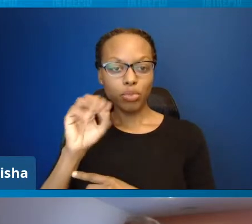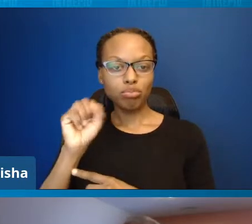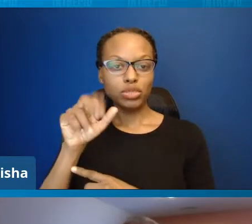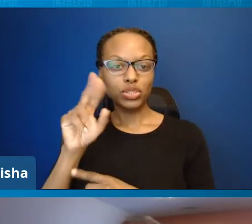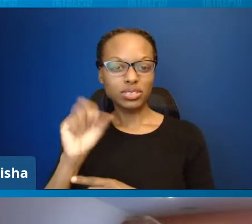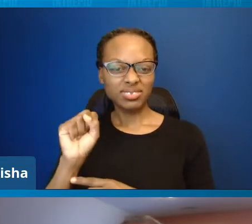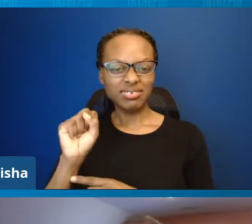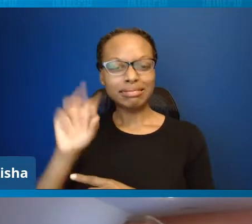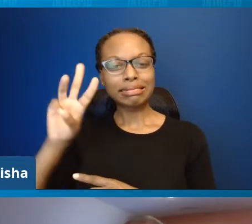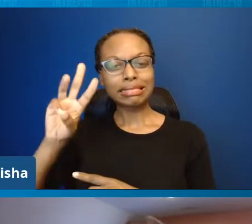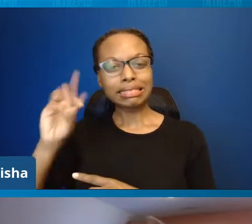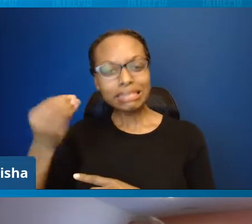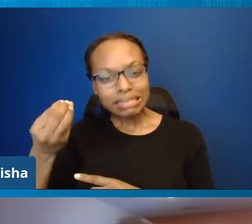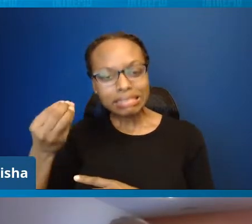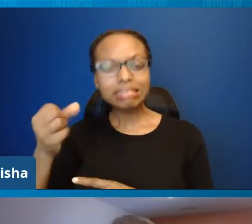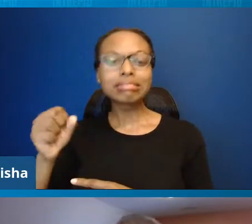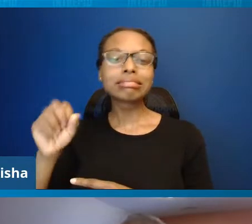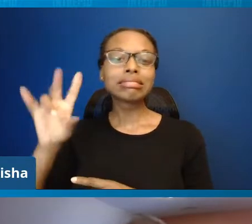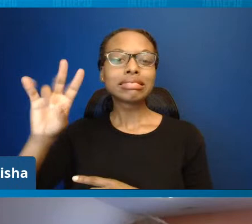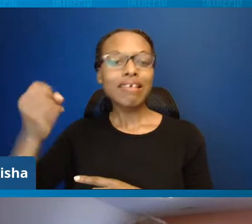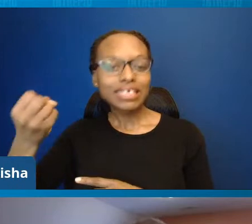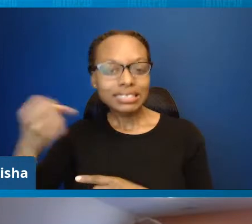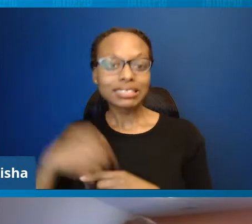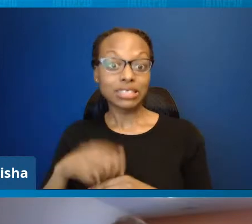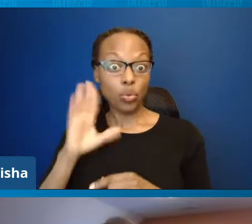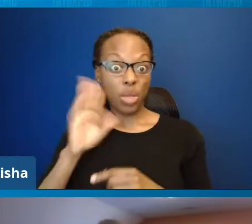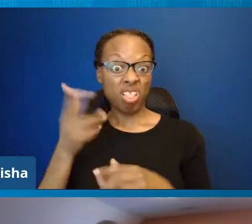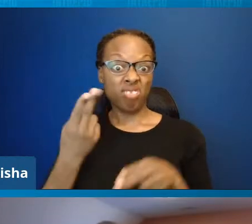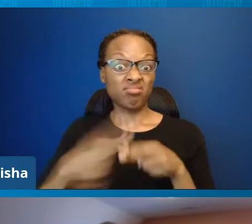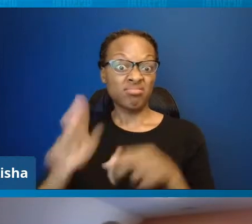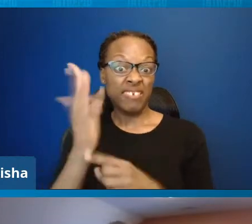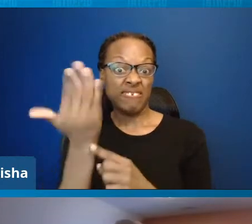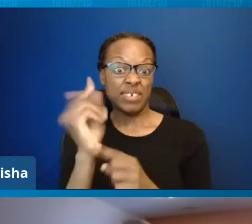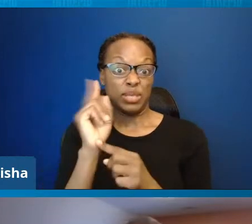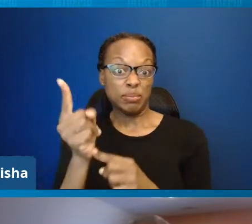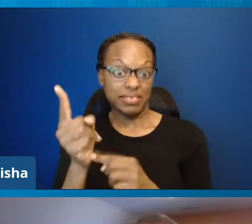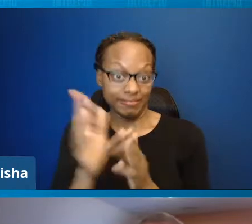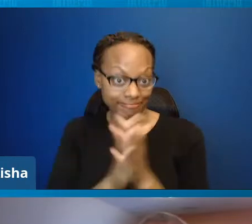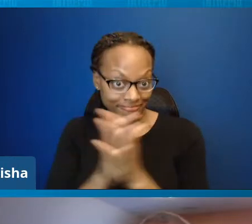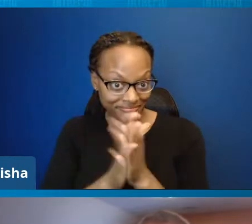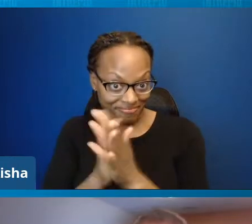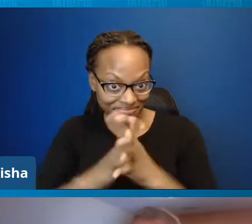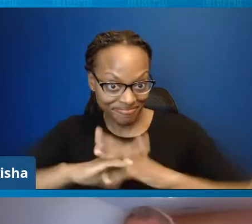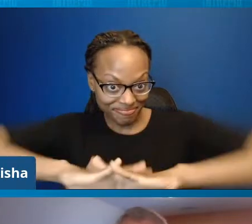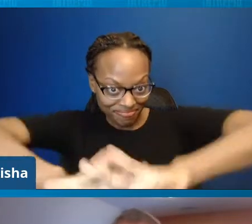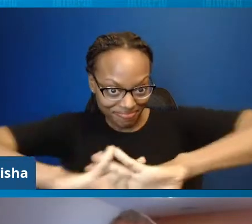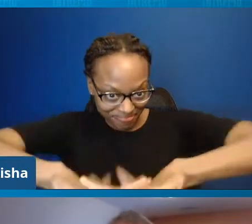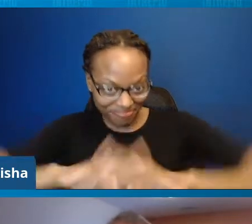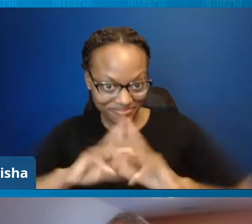So we're going to be okay, I think. And we're going to do all this in 15 minutes, okay? So, it's no problem.